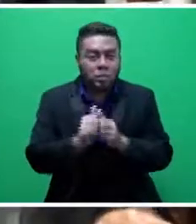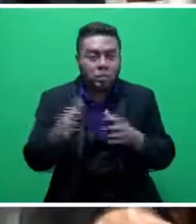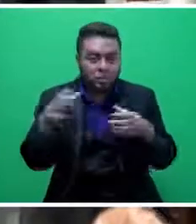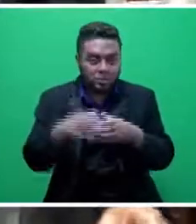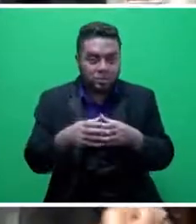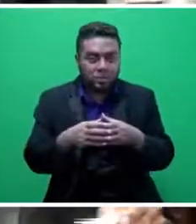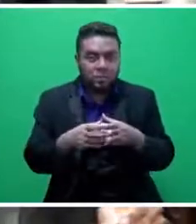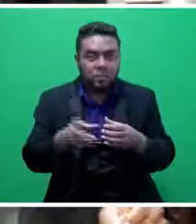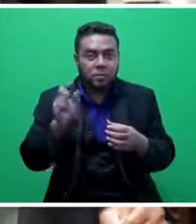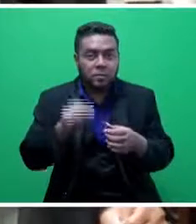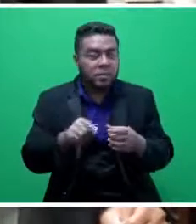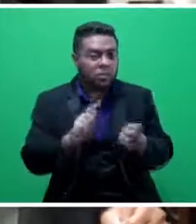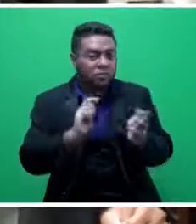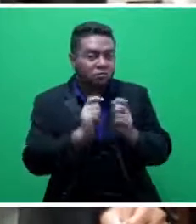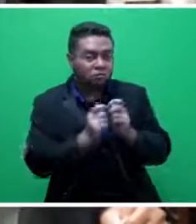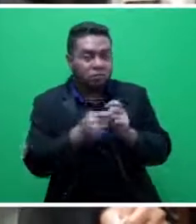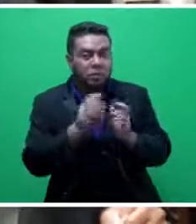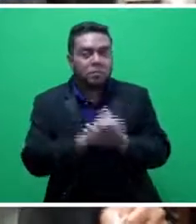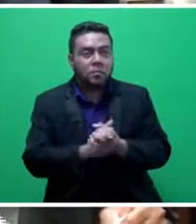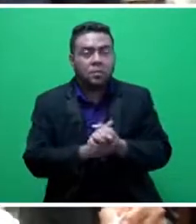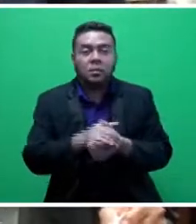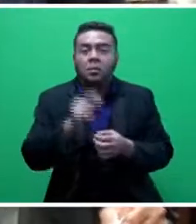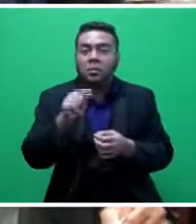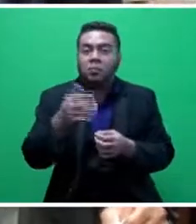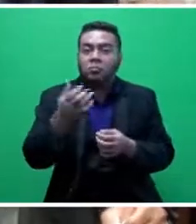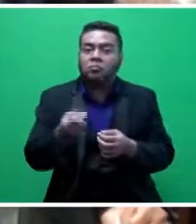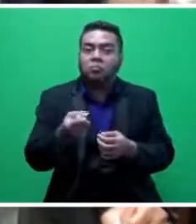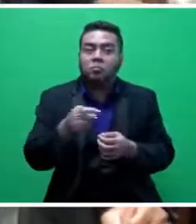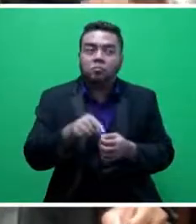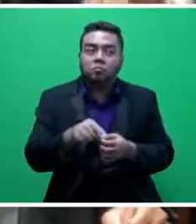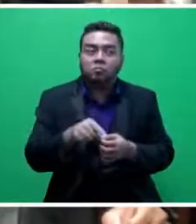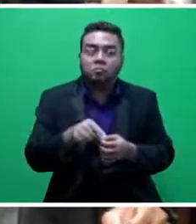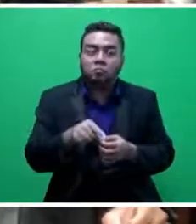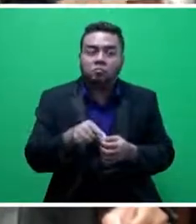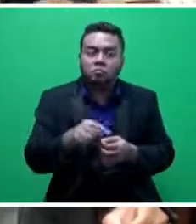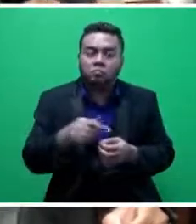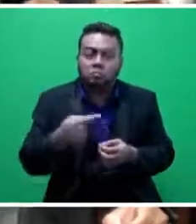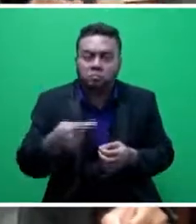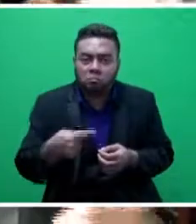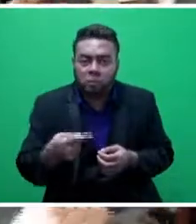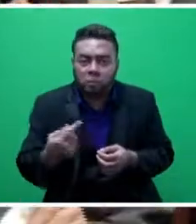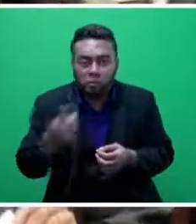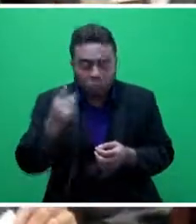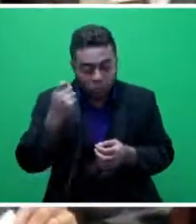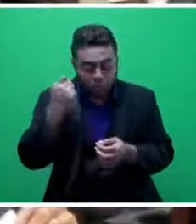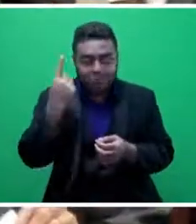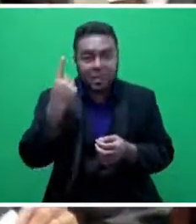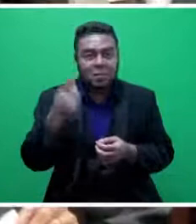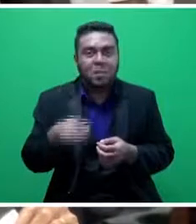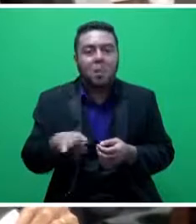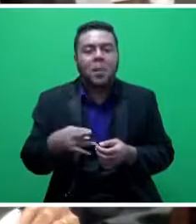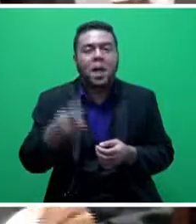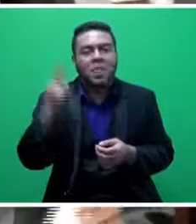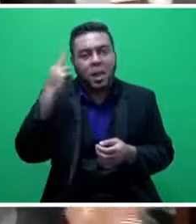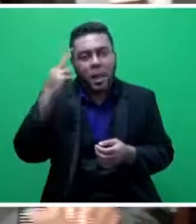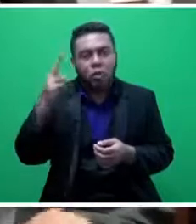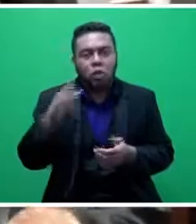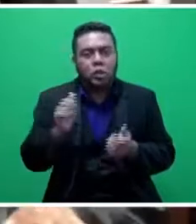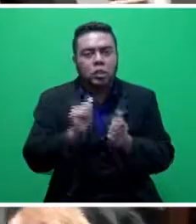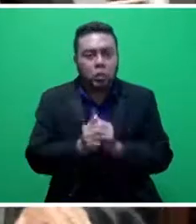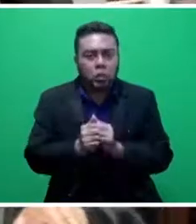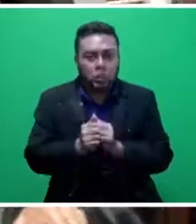we just fine-tuned that. It has to be an entity that is actually recognized by the National Sports Commission.